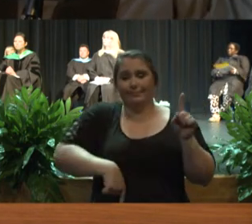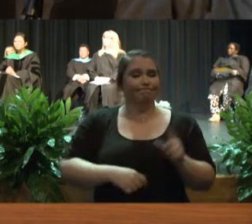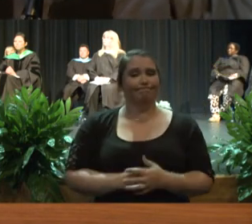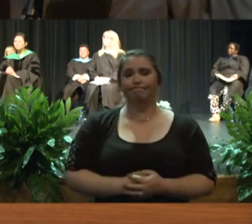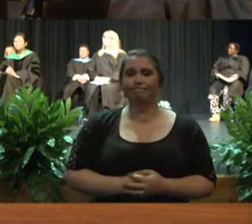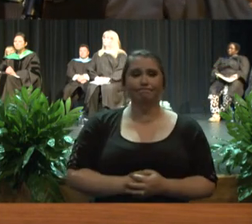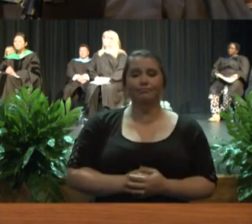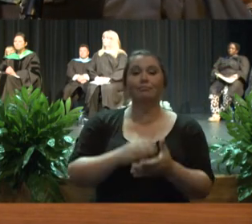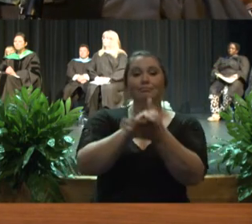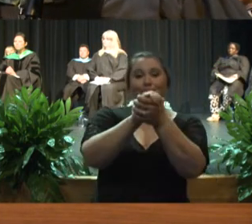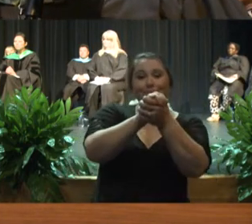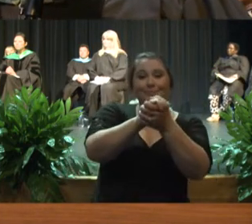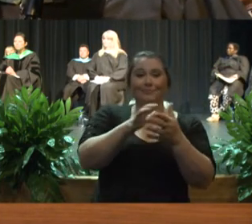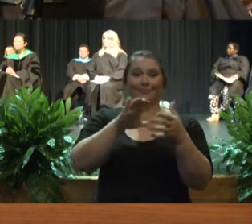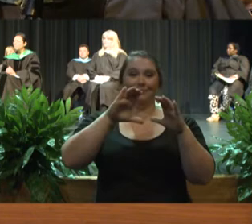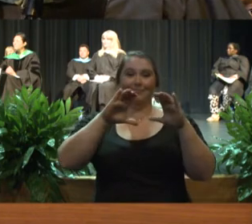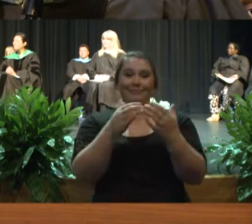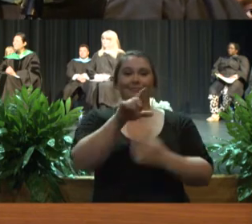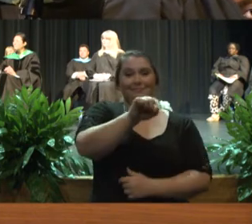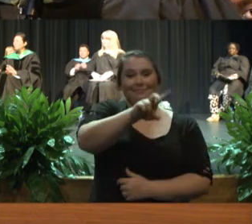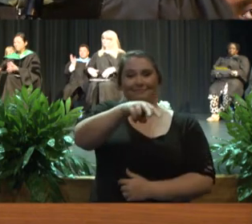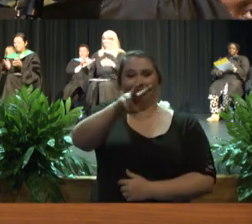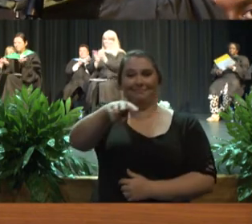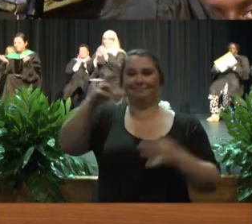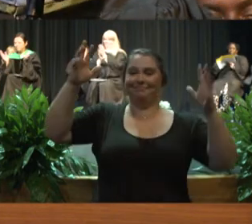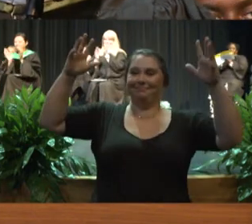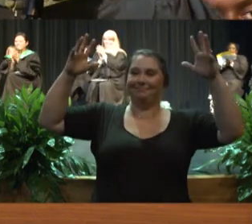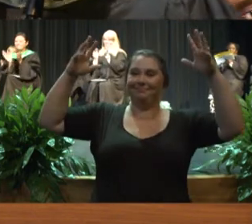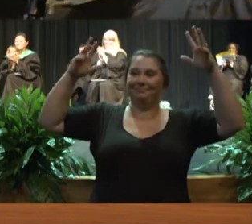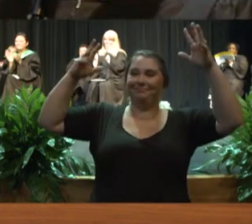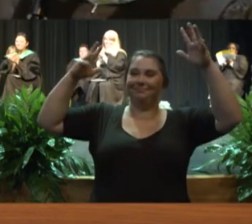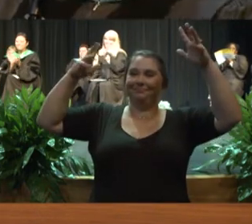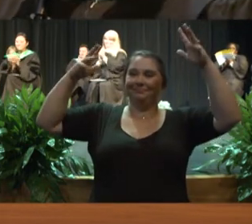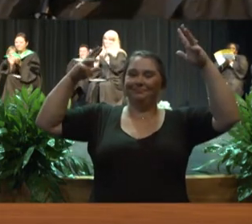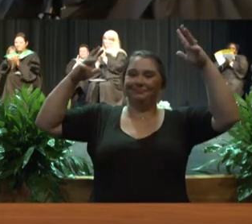you. Congratulations to the class of 2022.